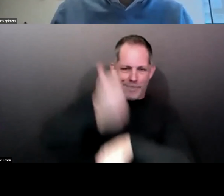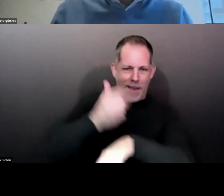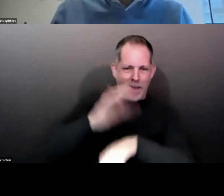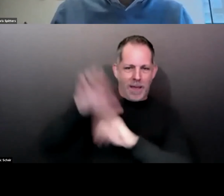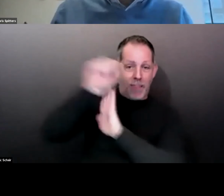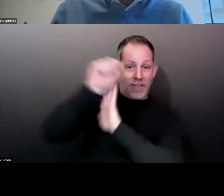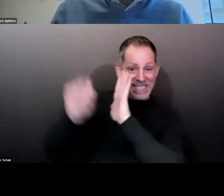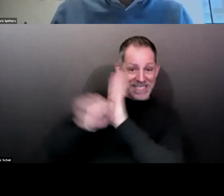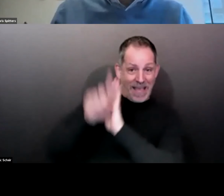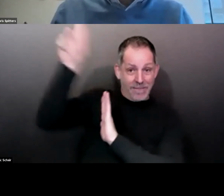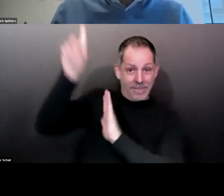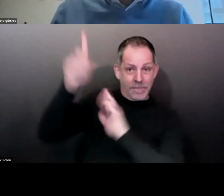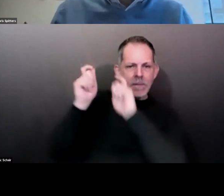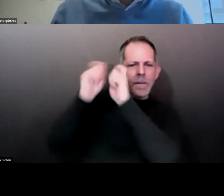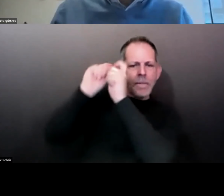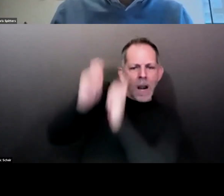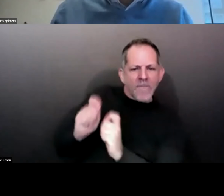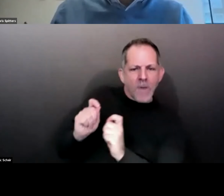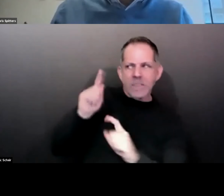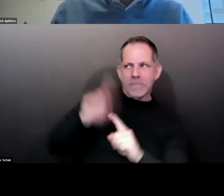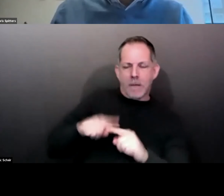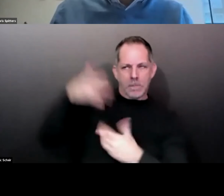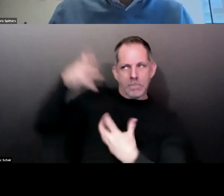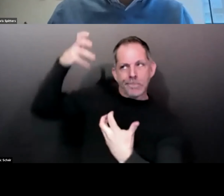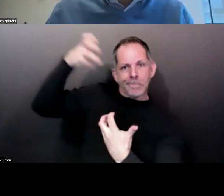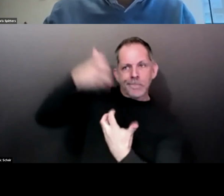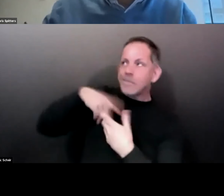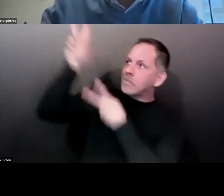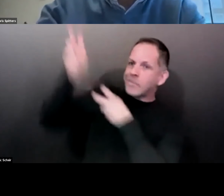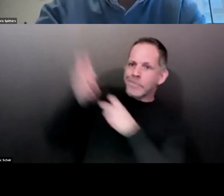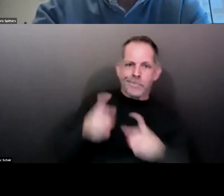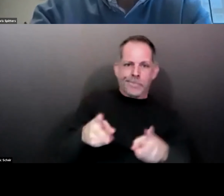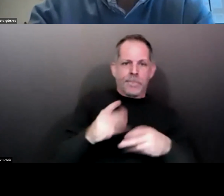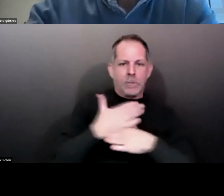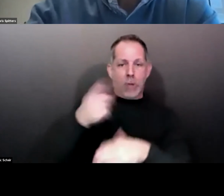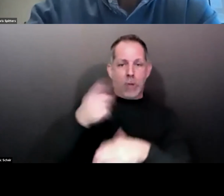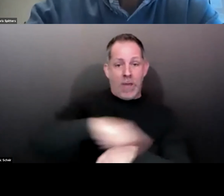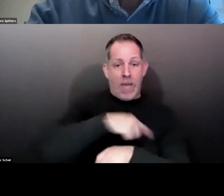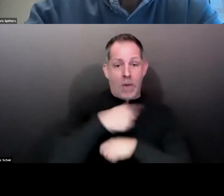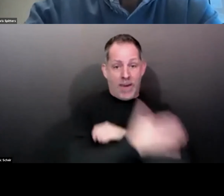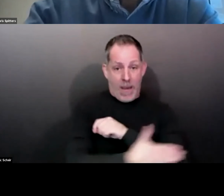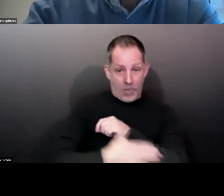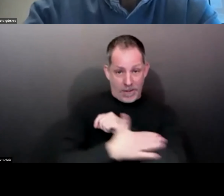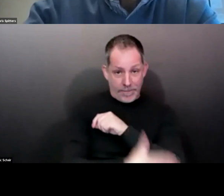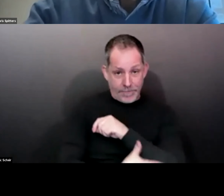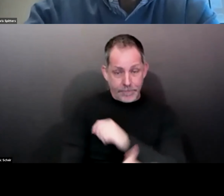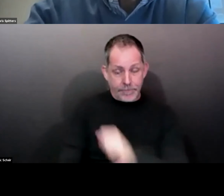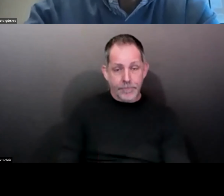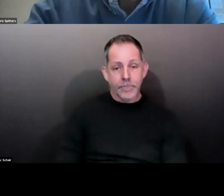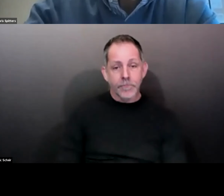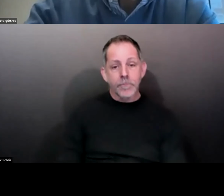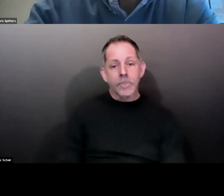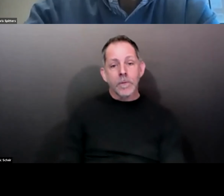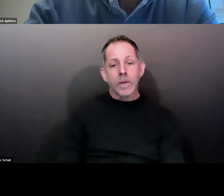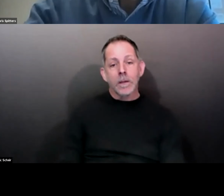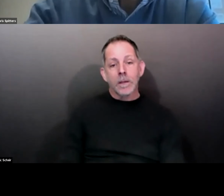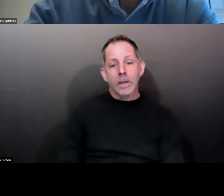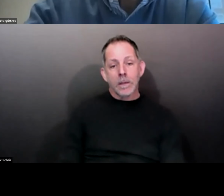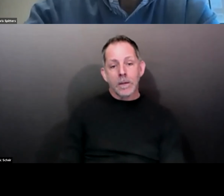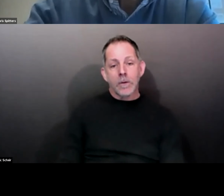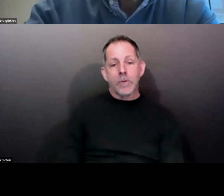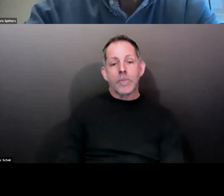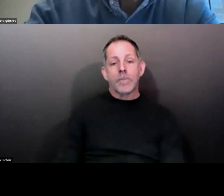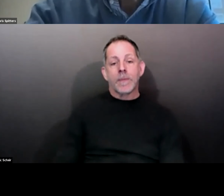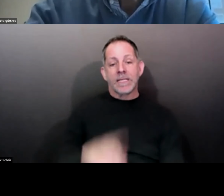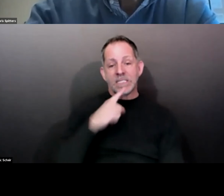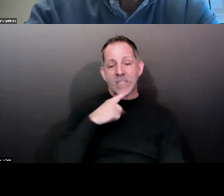we started with our tribal elders, of course, and then we moved on to immune compromised and worked our way down the list till we